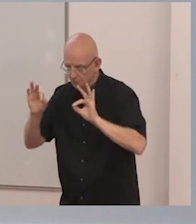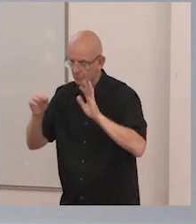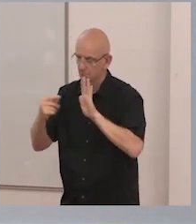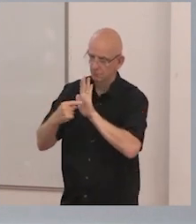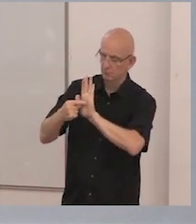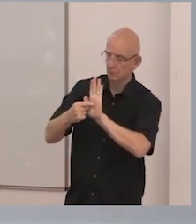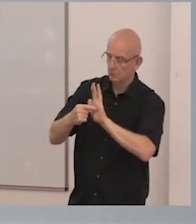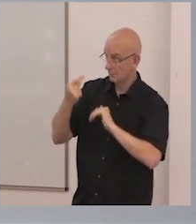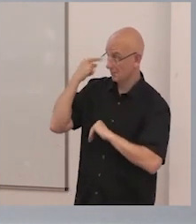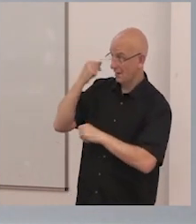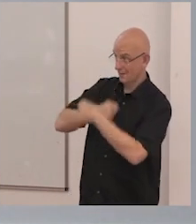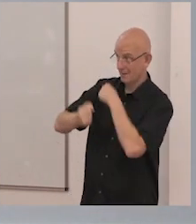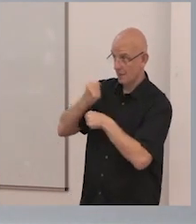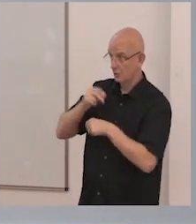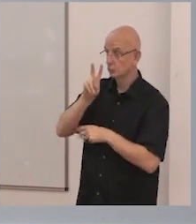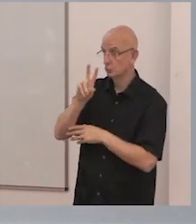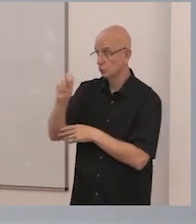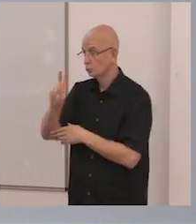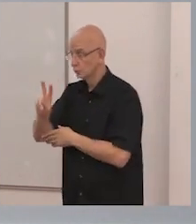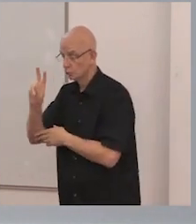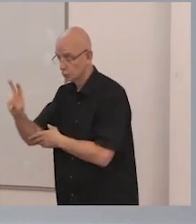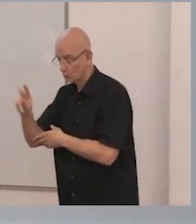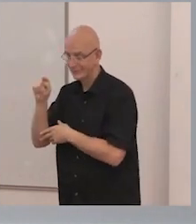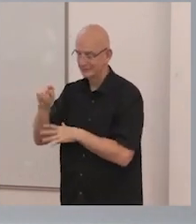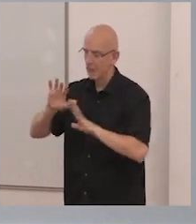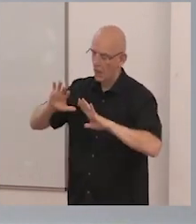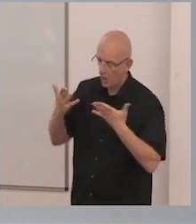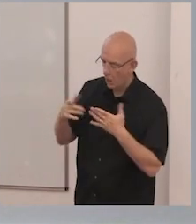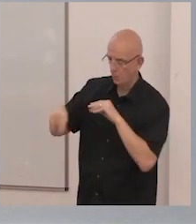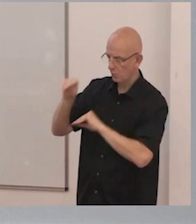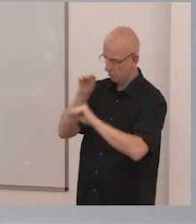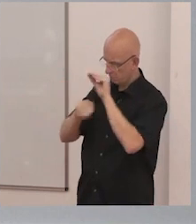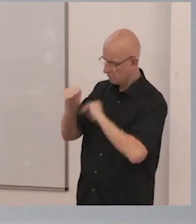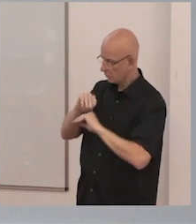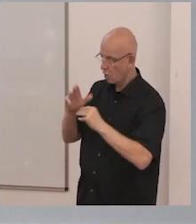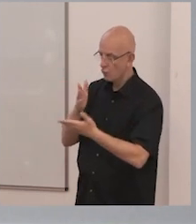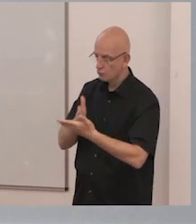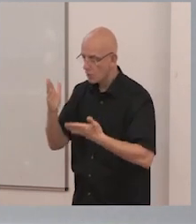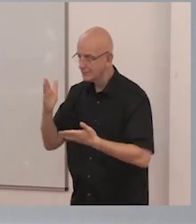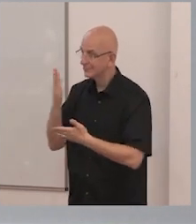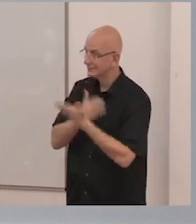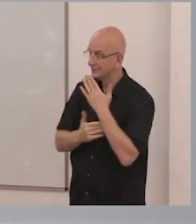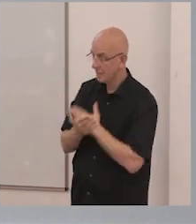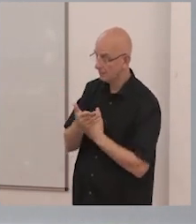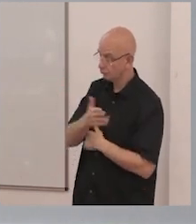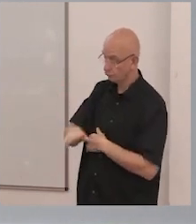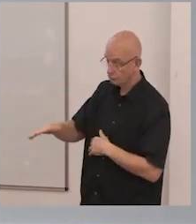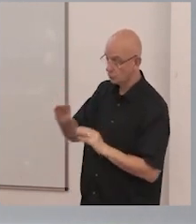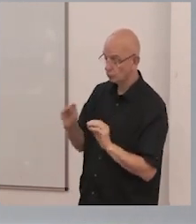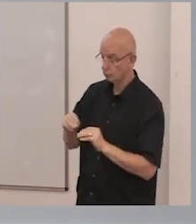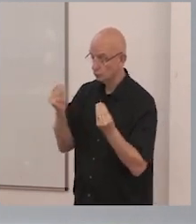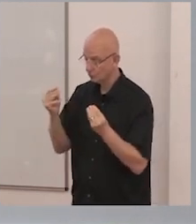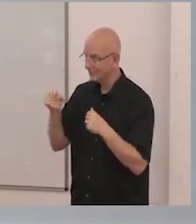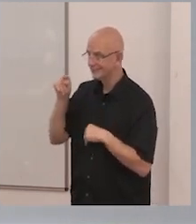So that's a really general overview of the key provisions in the CIC and the CIPD. Like Eleanor with